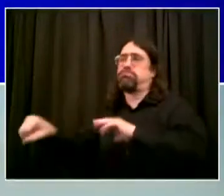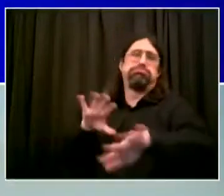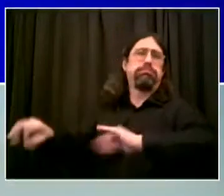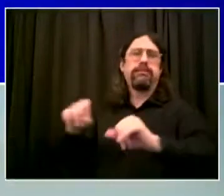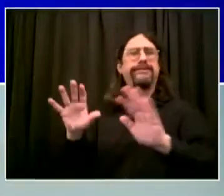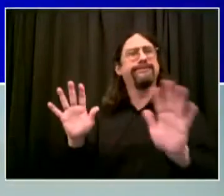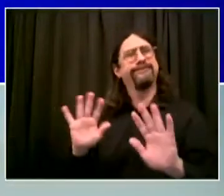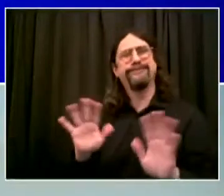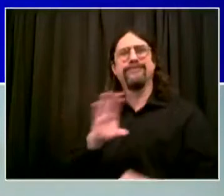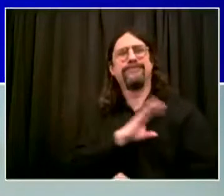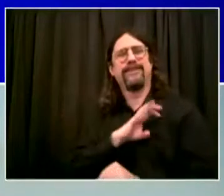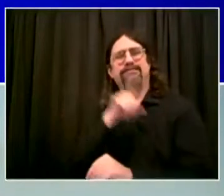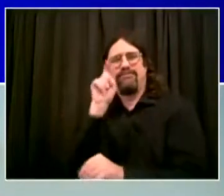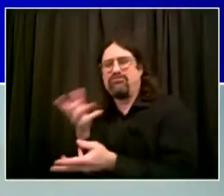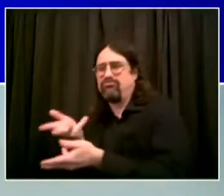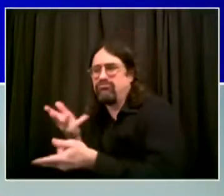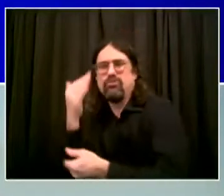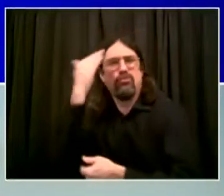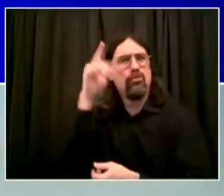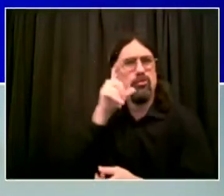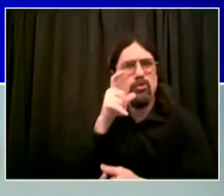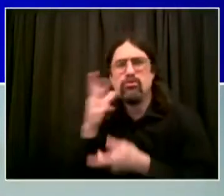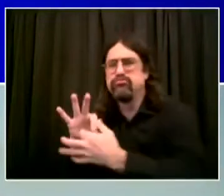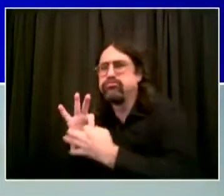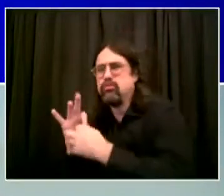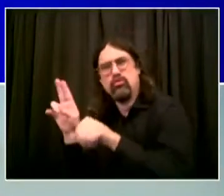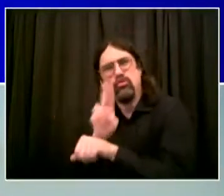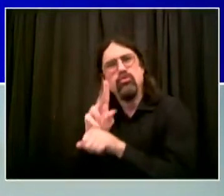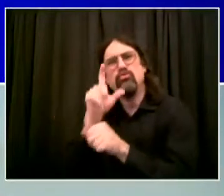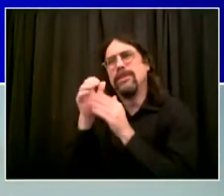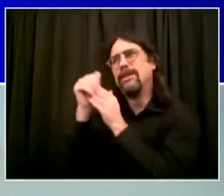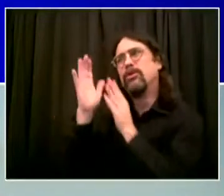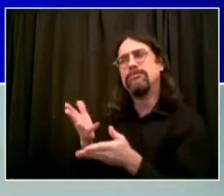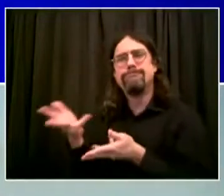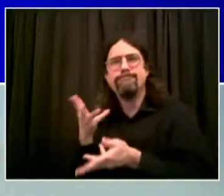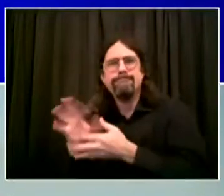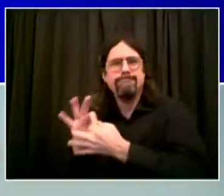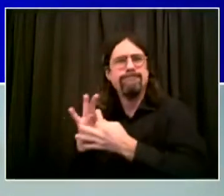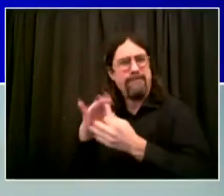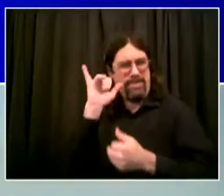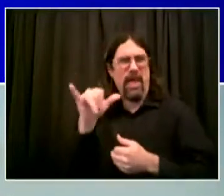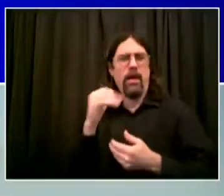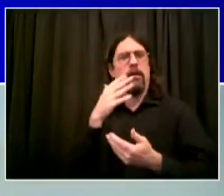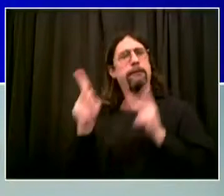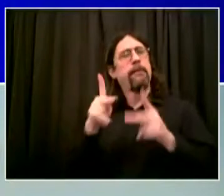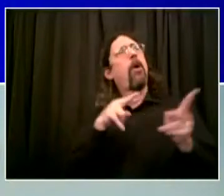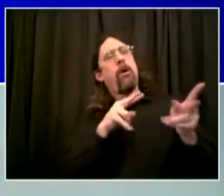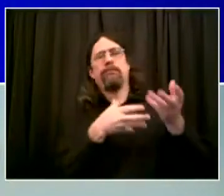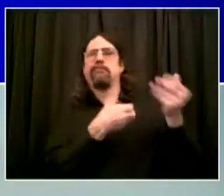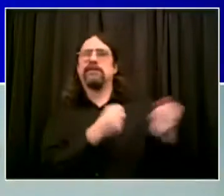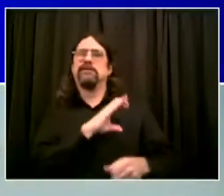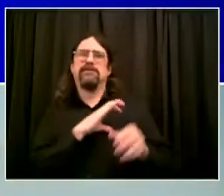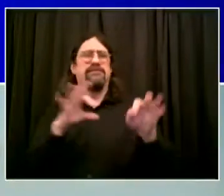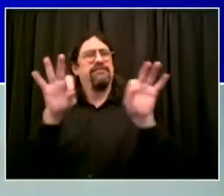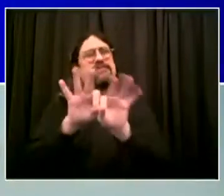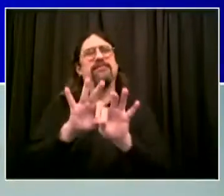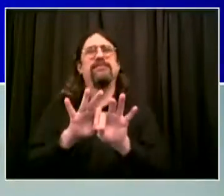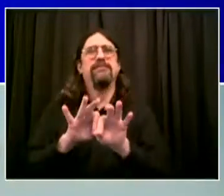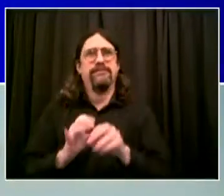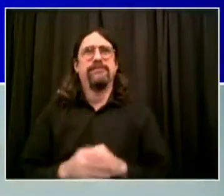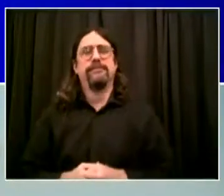the most important frontline leaders of the NYPD. When you think about life in our